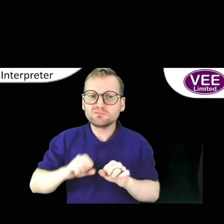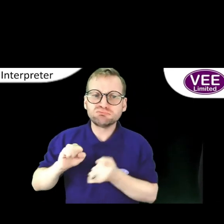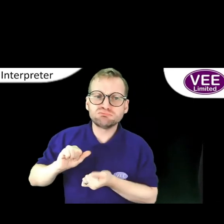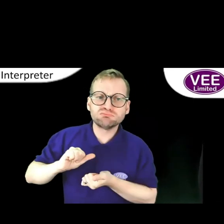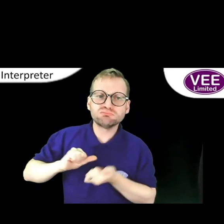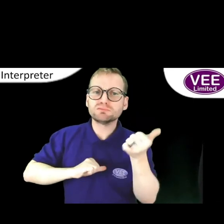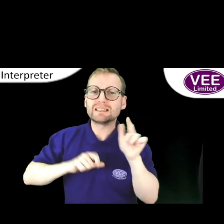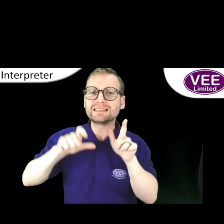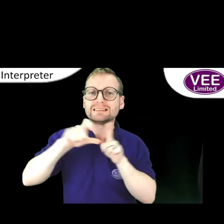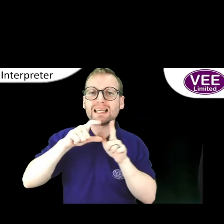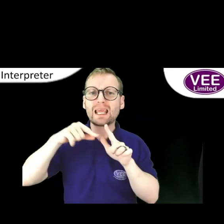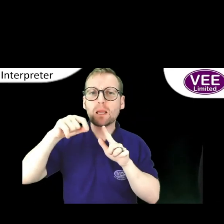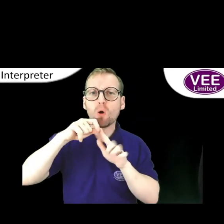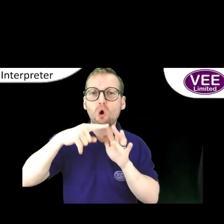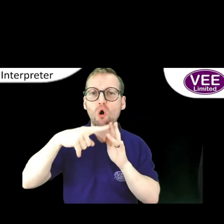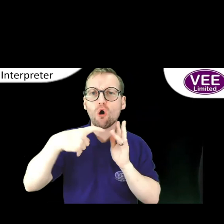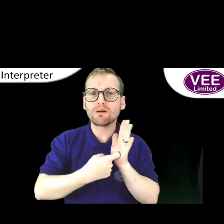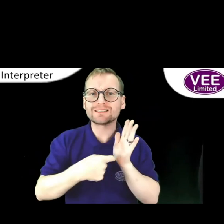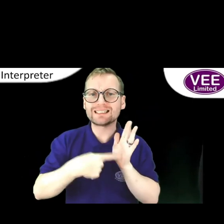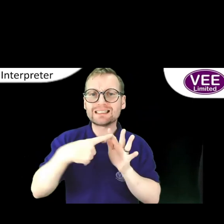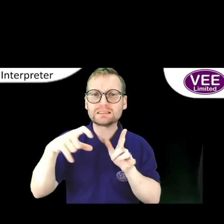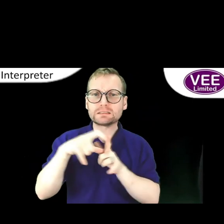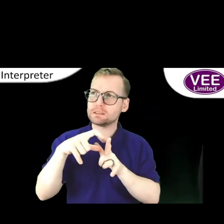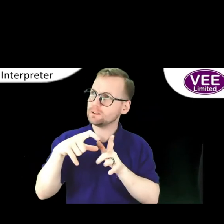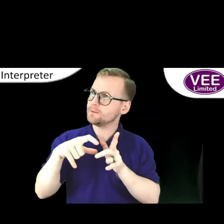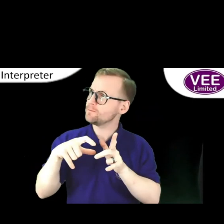the word they used,